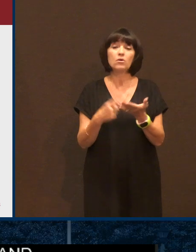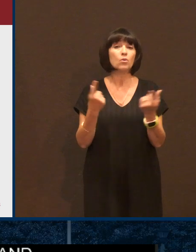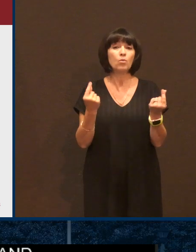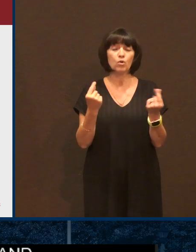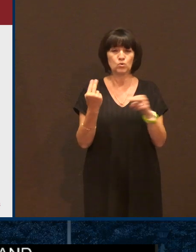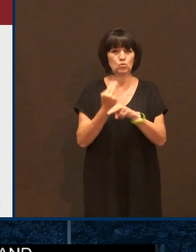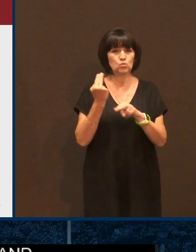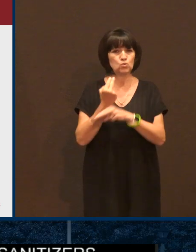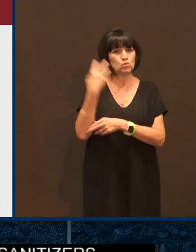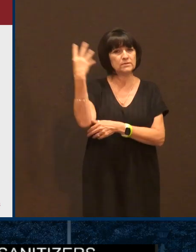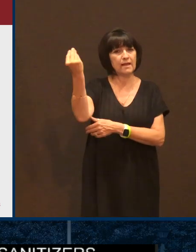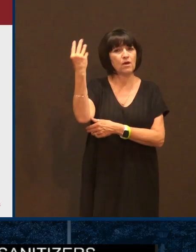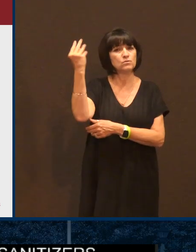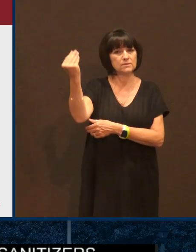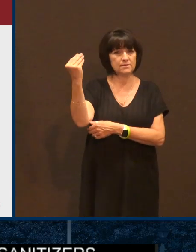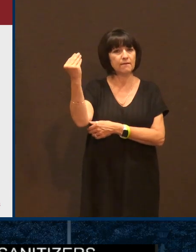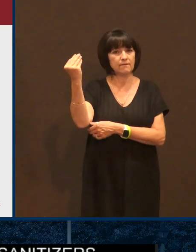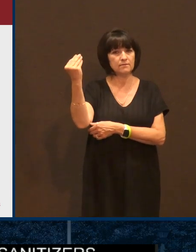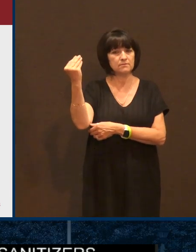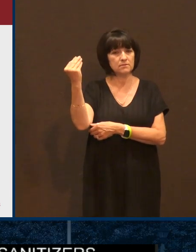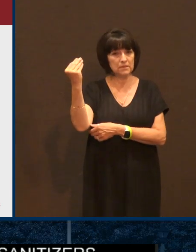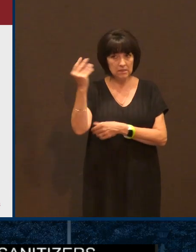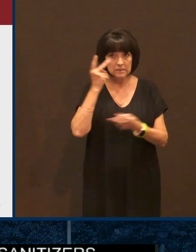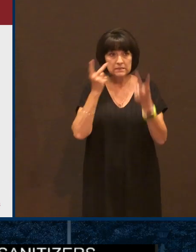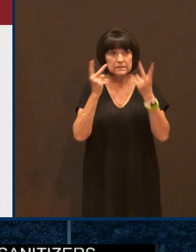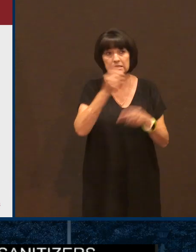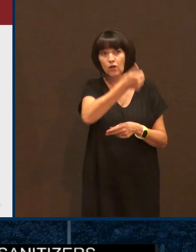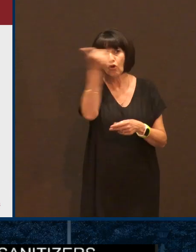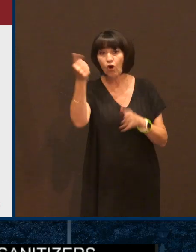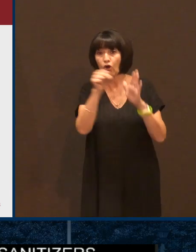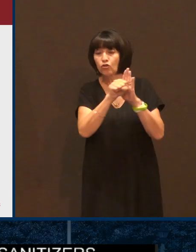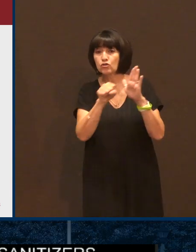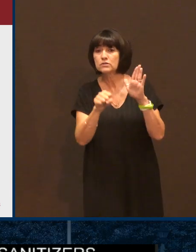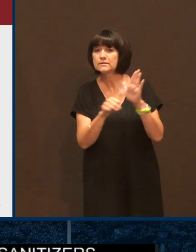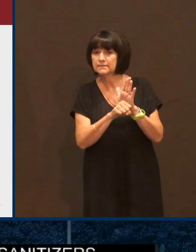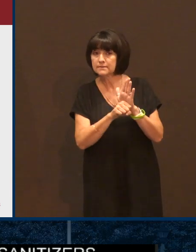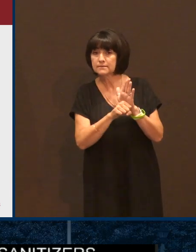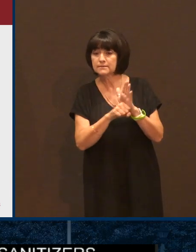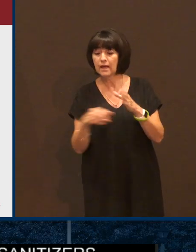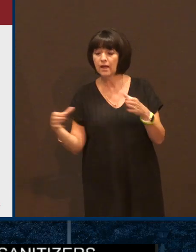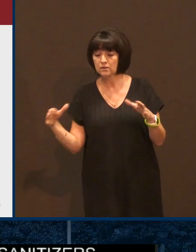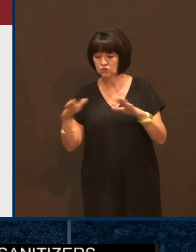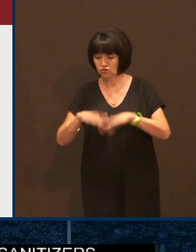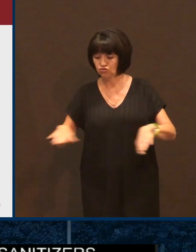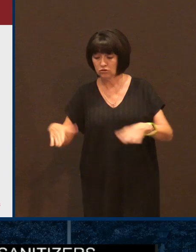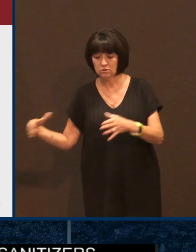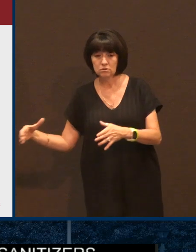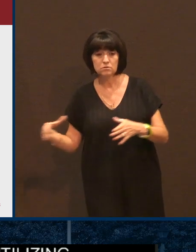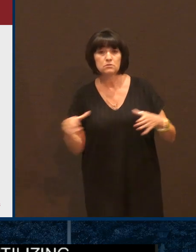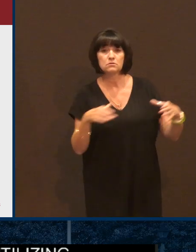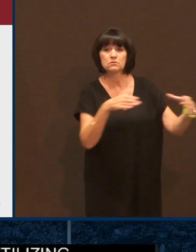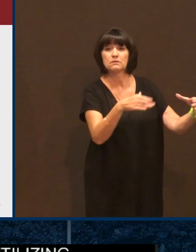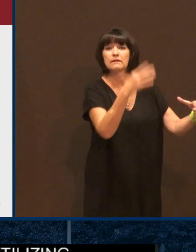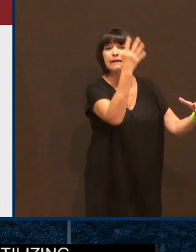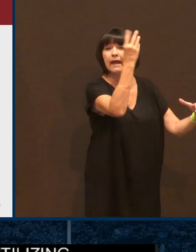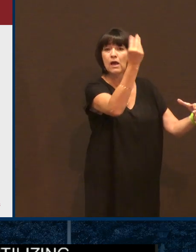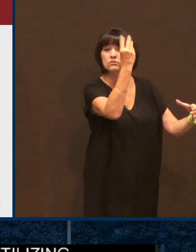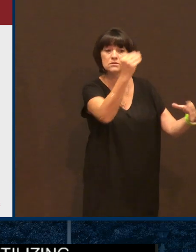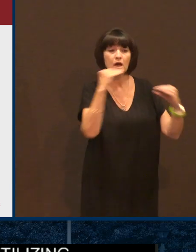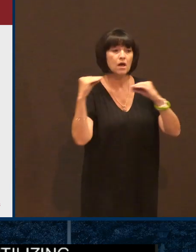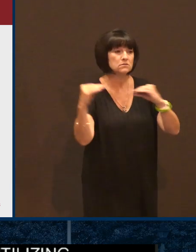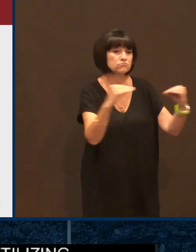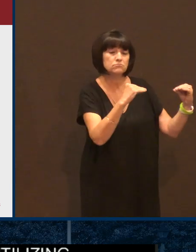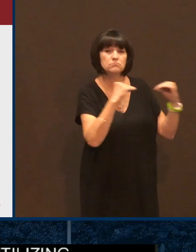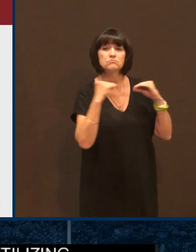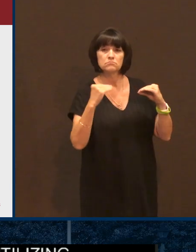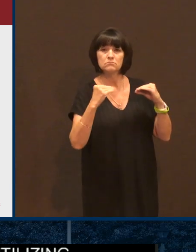We've seen some innovative approaches in other states, and we know that we've got a lot of innovative leadership here in our state,